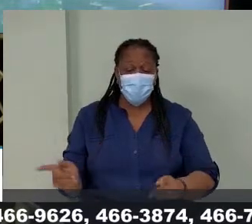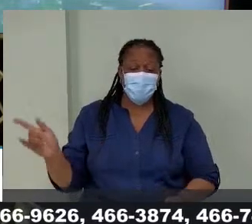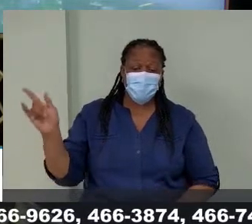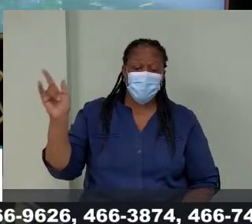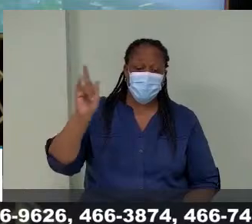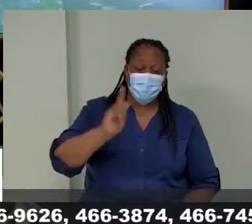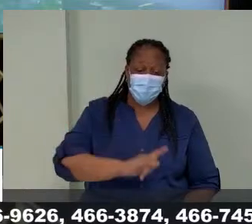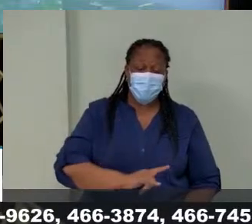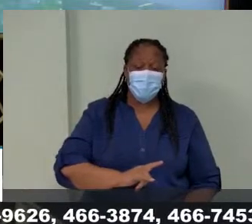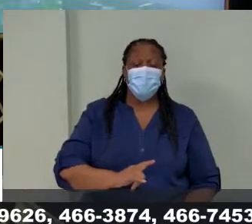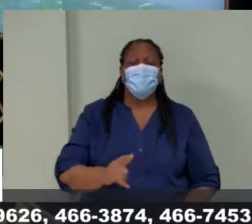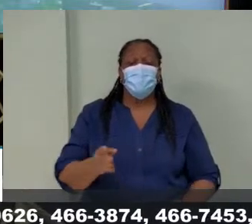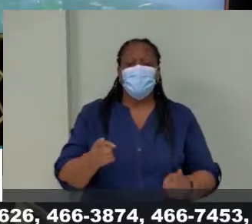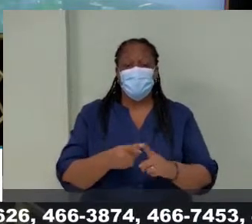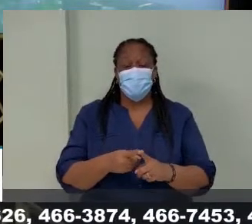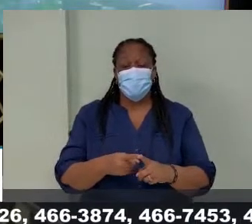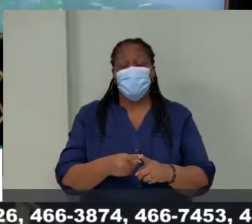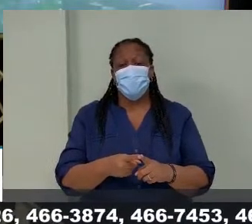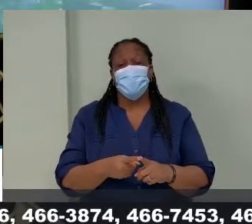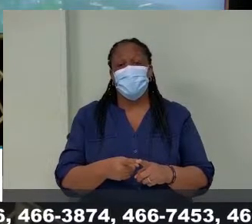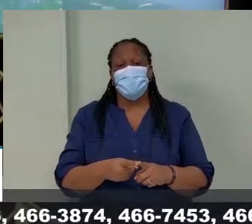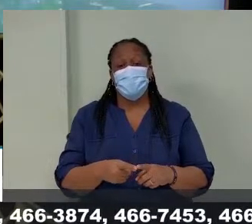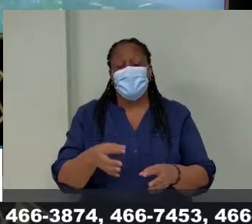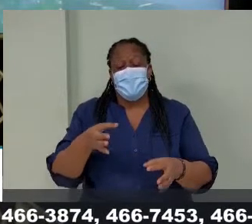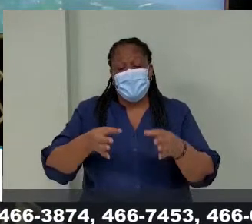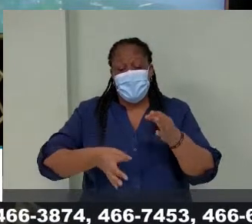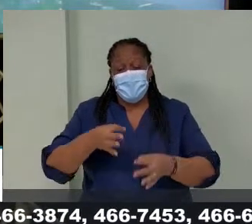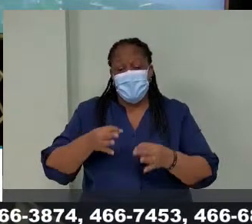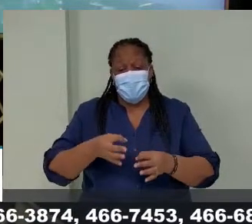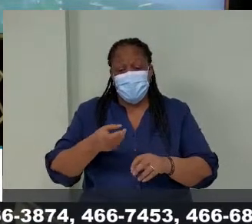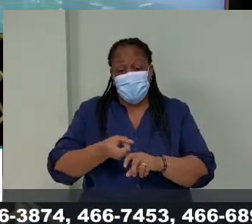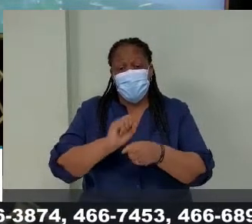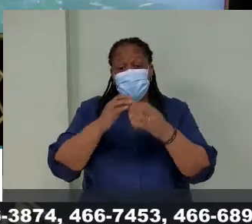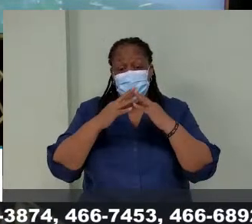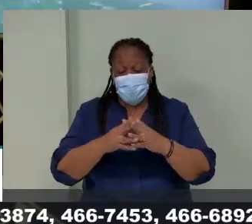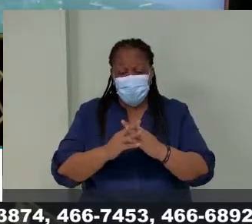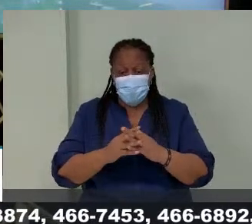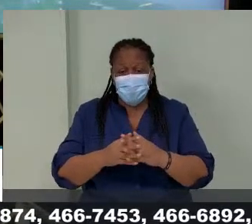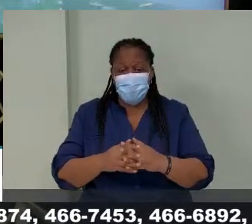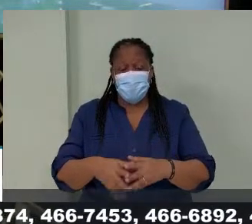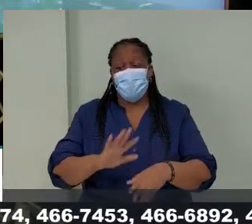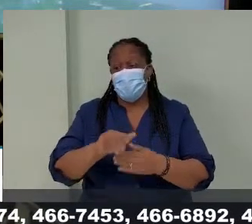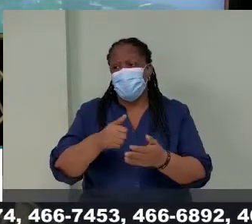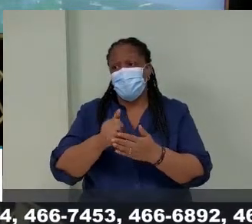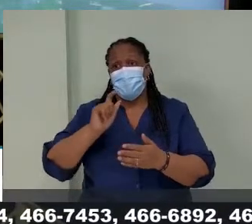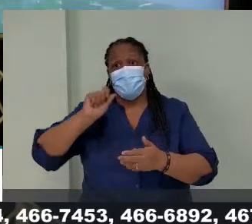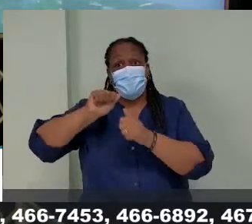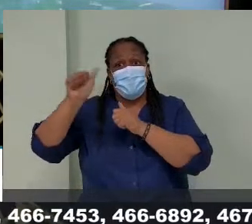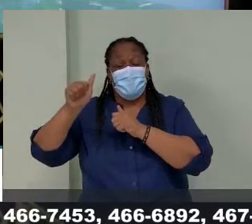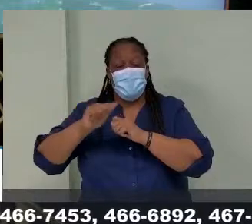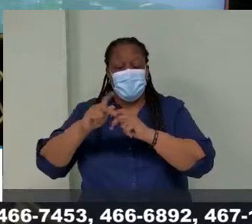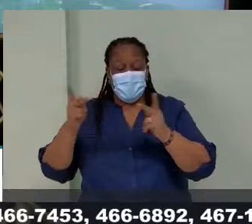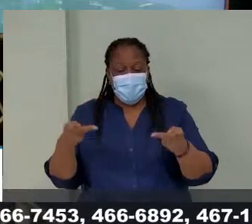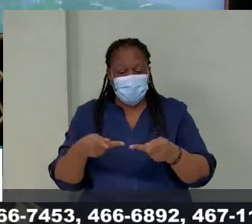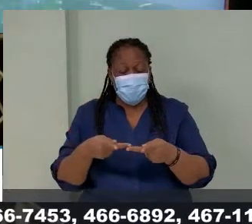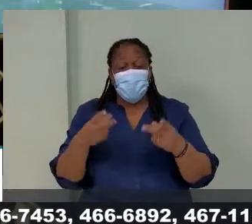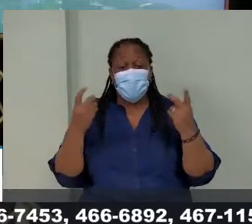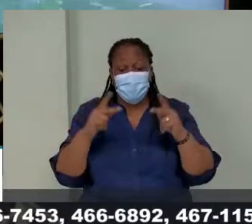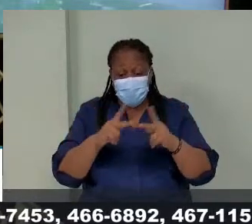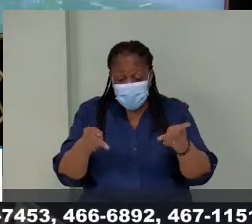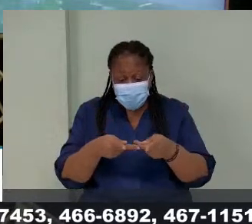you are traveling from a country that is considered low risk. This quarantine can either be at a designated